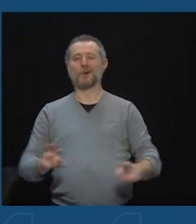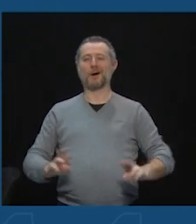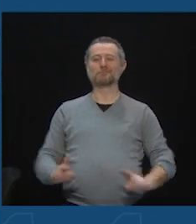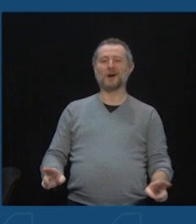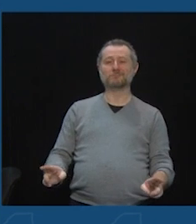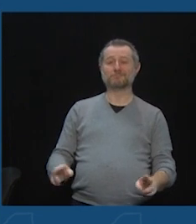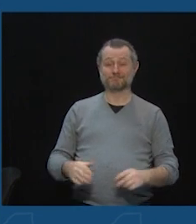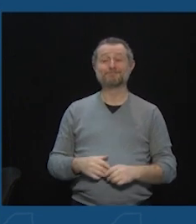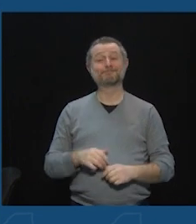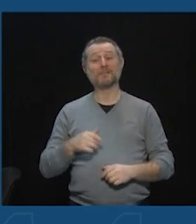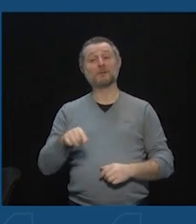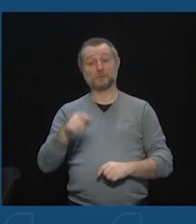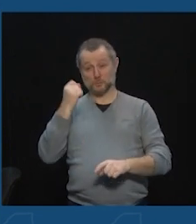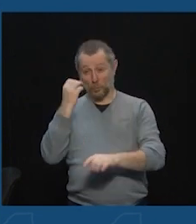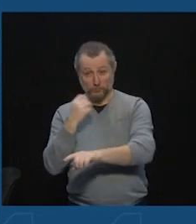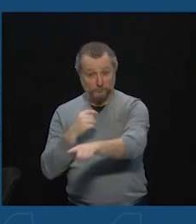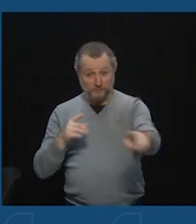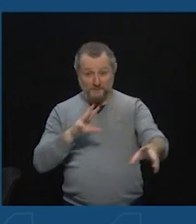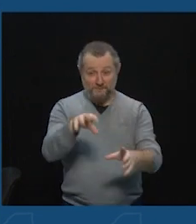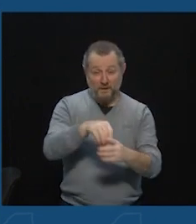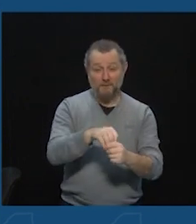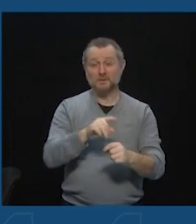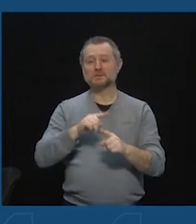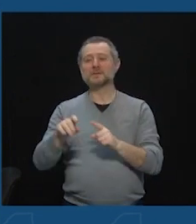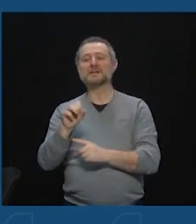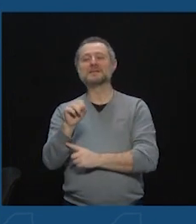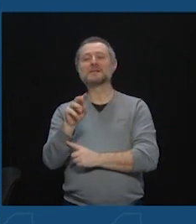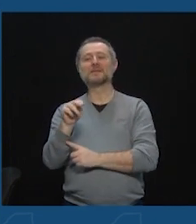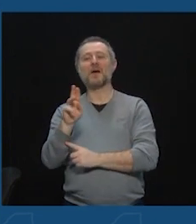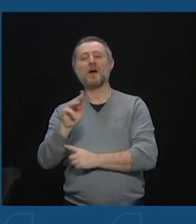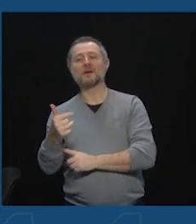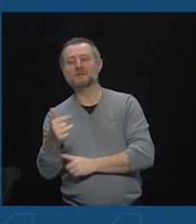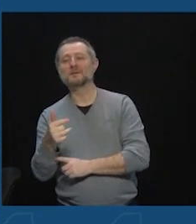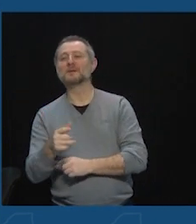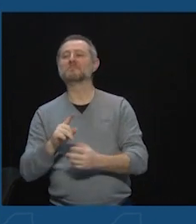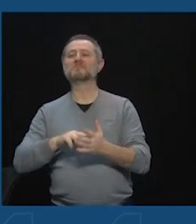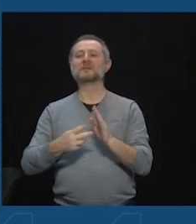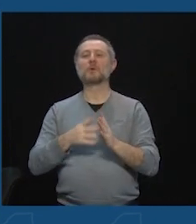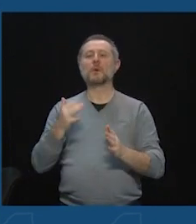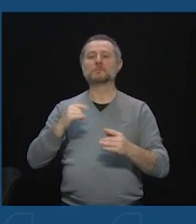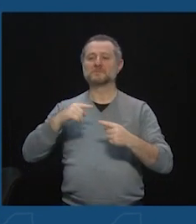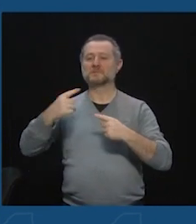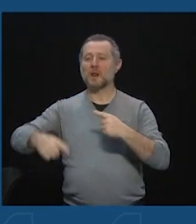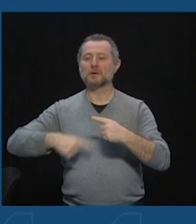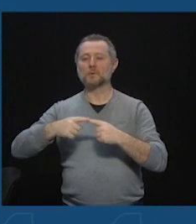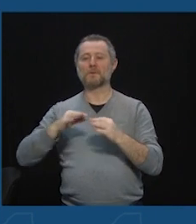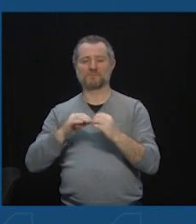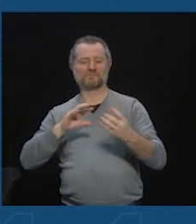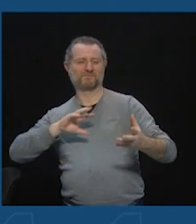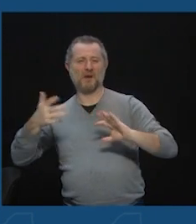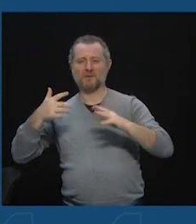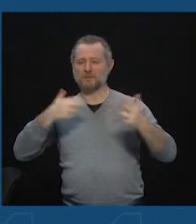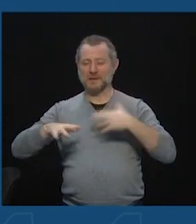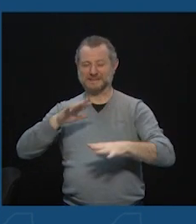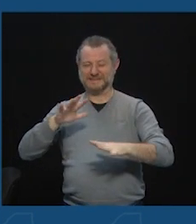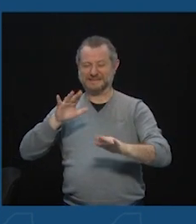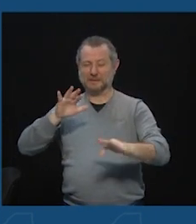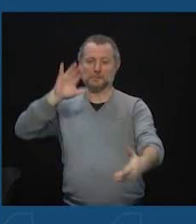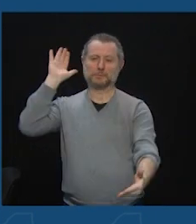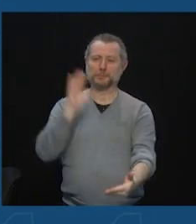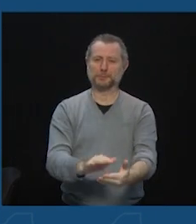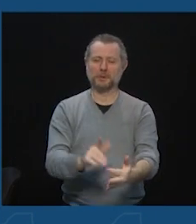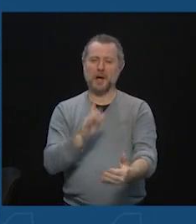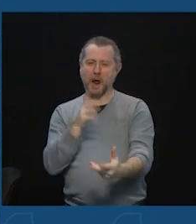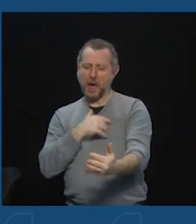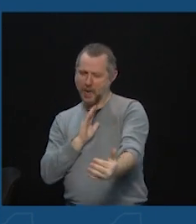interrupts that cycle of violence. It treats the causes of violence. You make communities more resilient, you